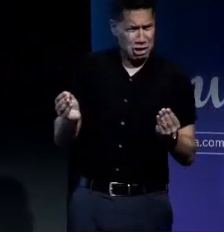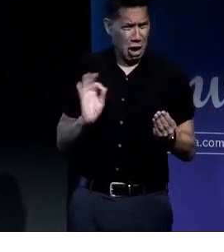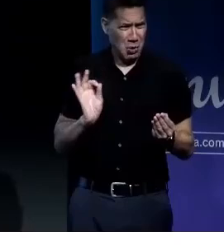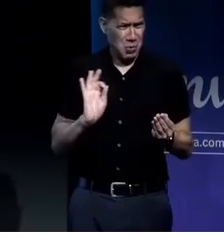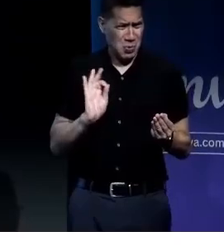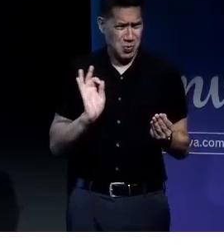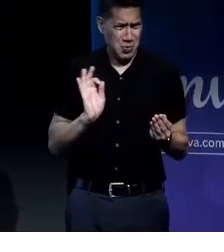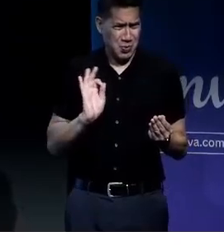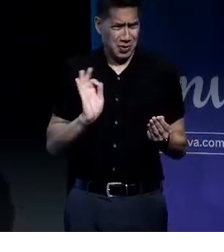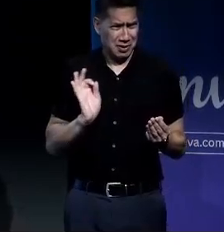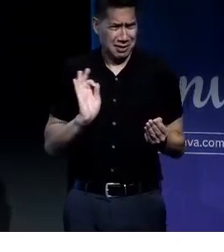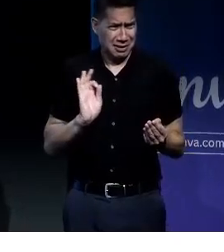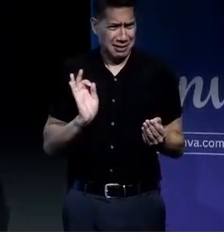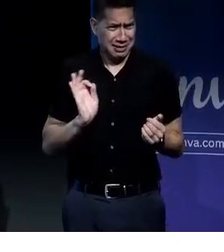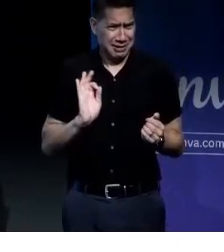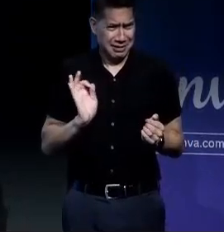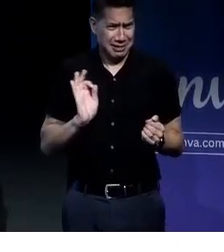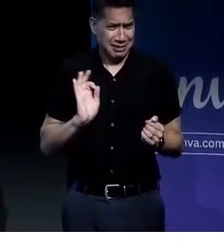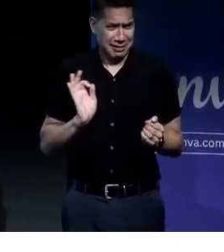no.